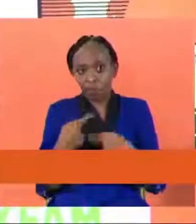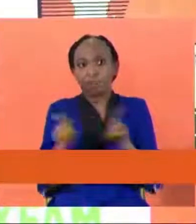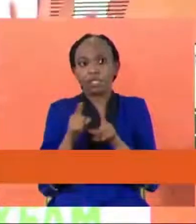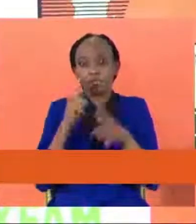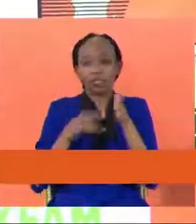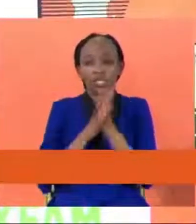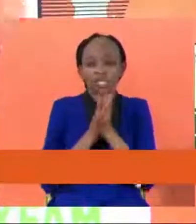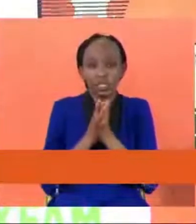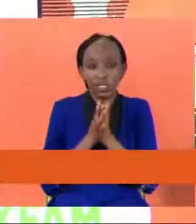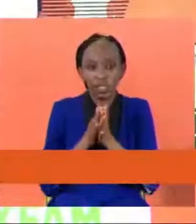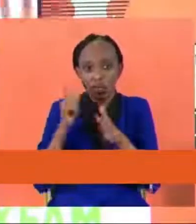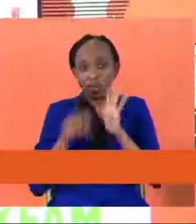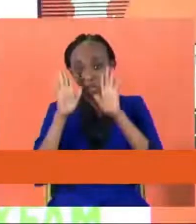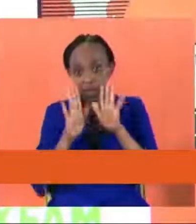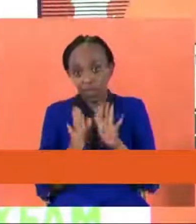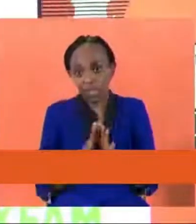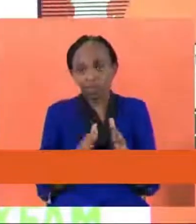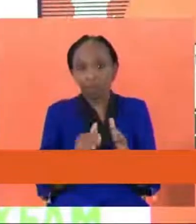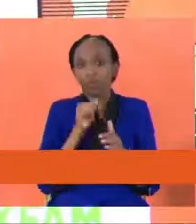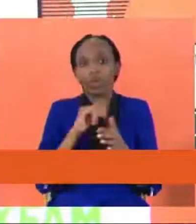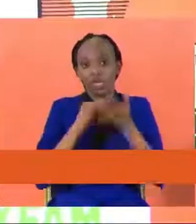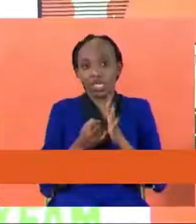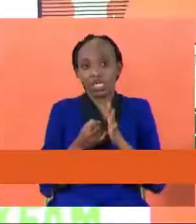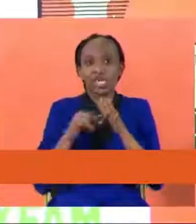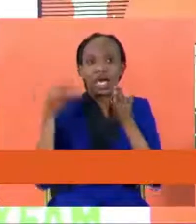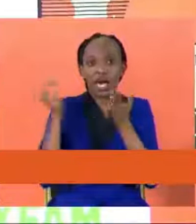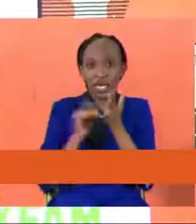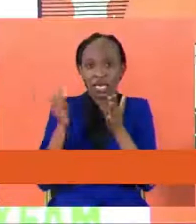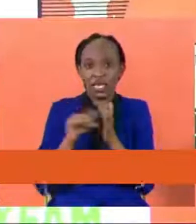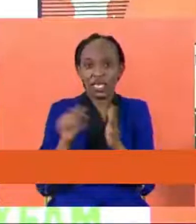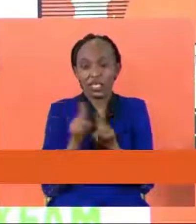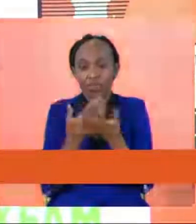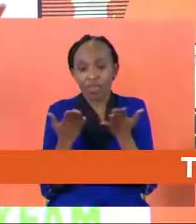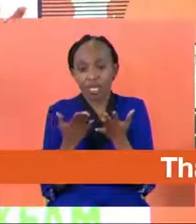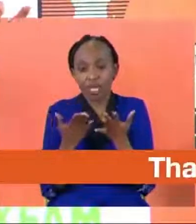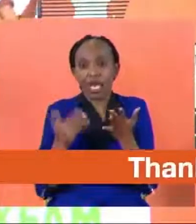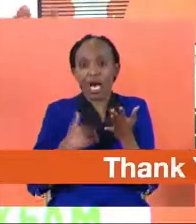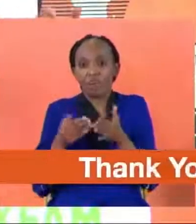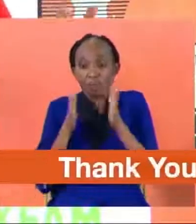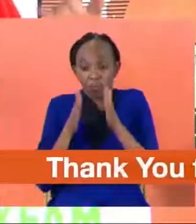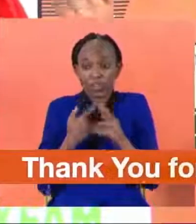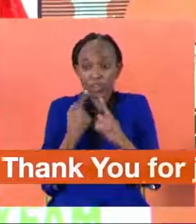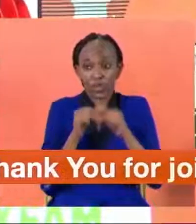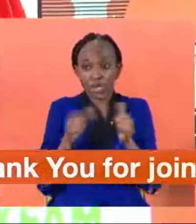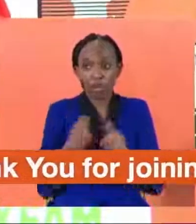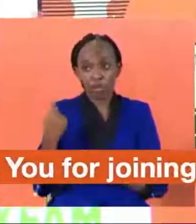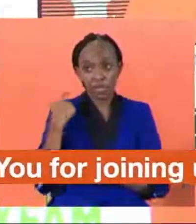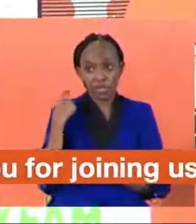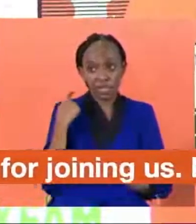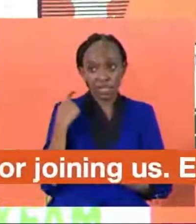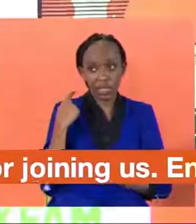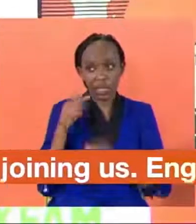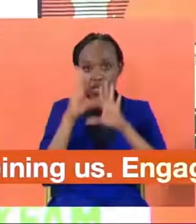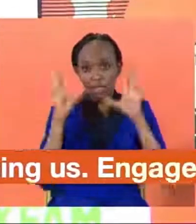interesting, what's strange, what's significant, and not just repeating the same things over and over again. I think I heard someone talking about yesterday and the